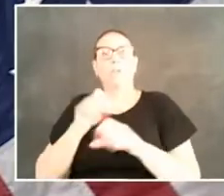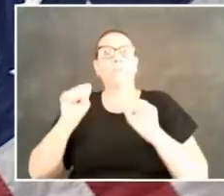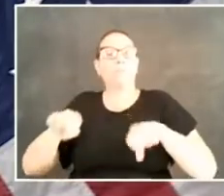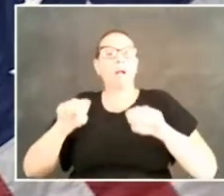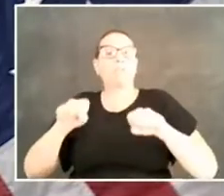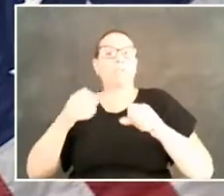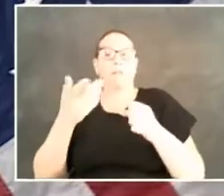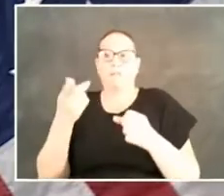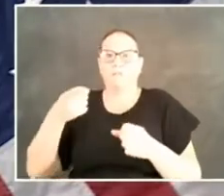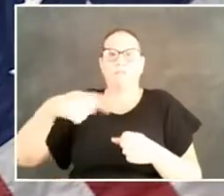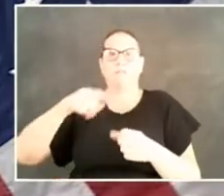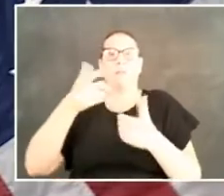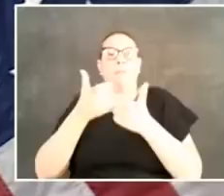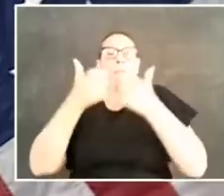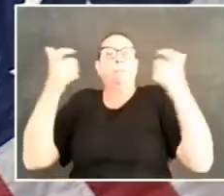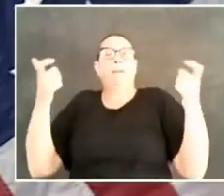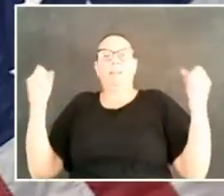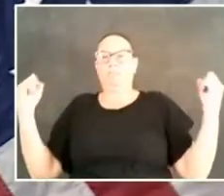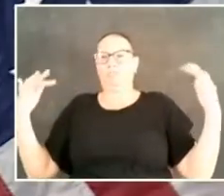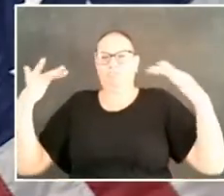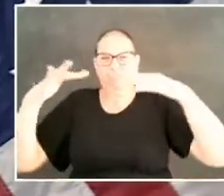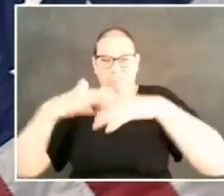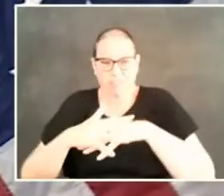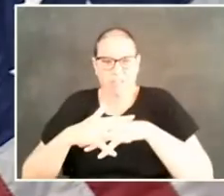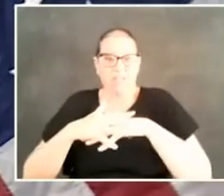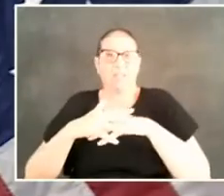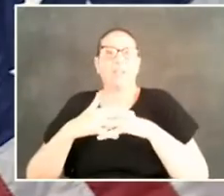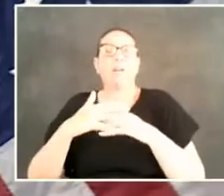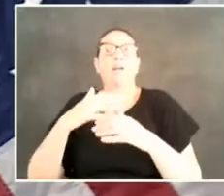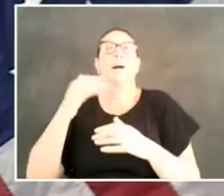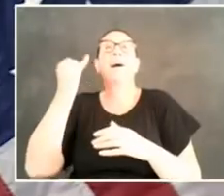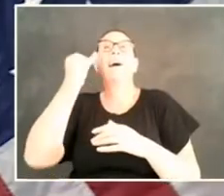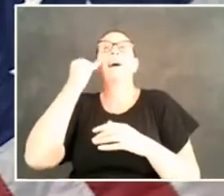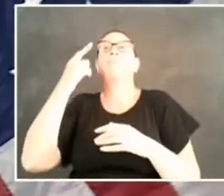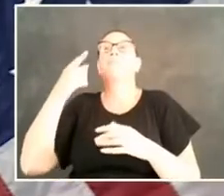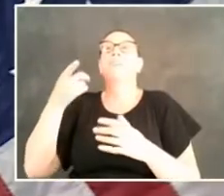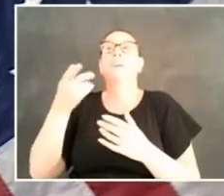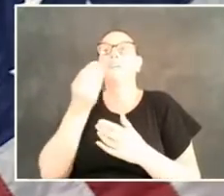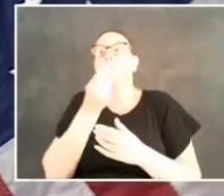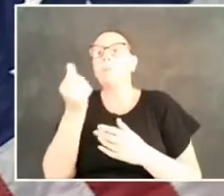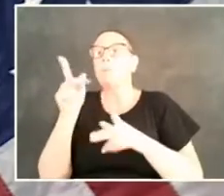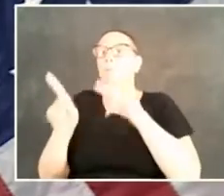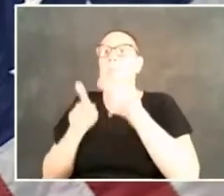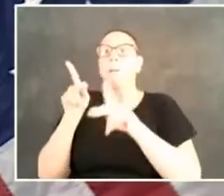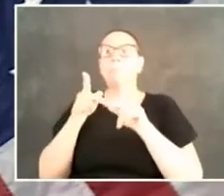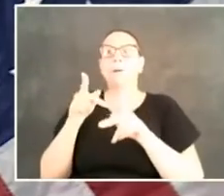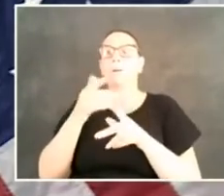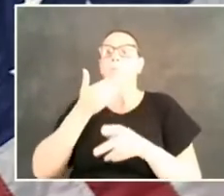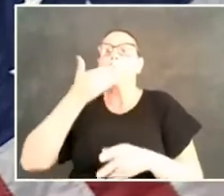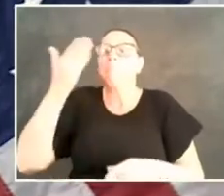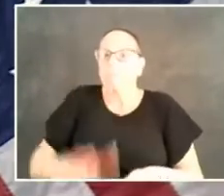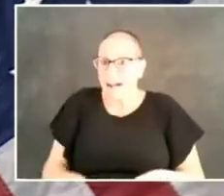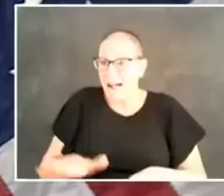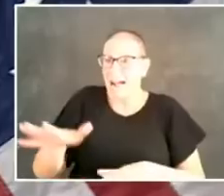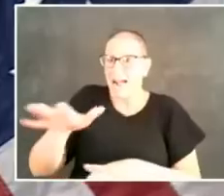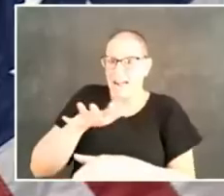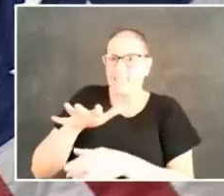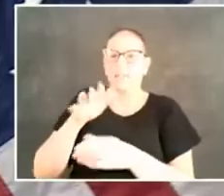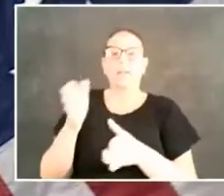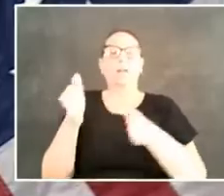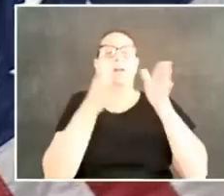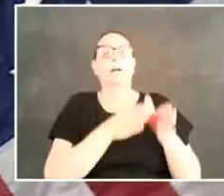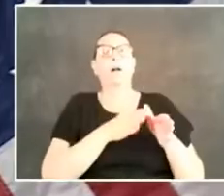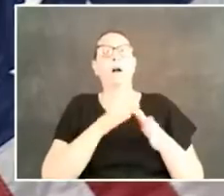worse. If it's thousands of people, it's terrifying. And Ruben, we saw on Tuesday night thousands of people in